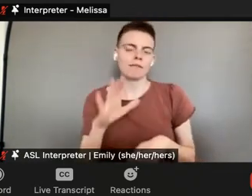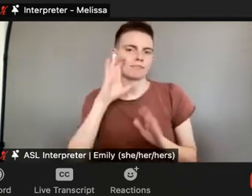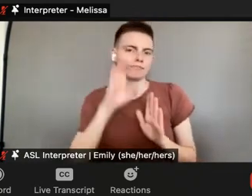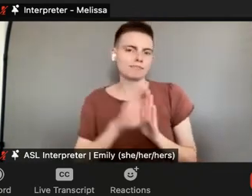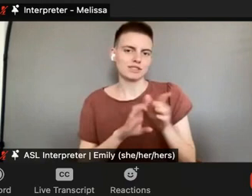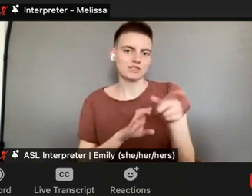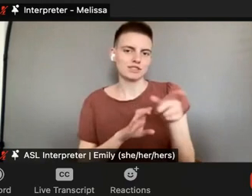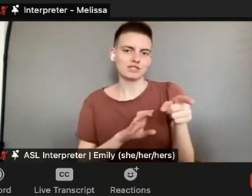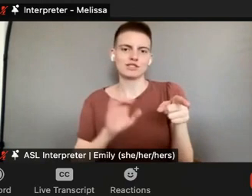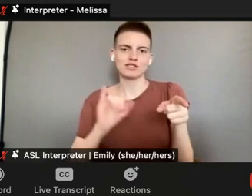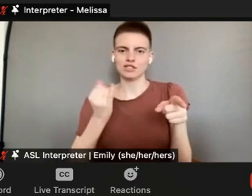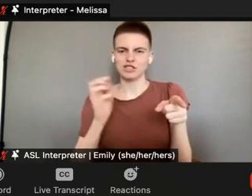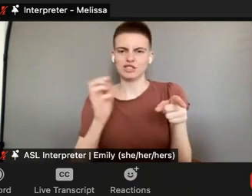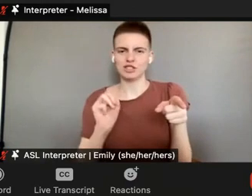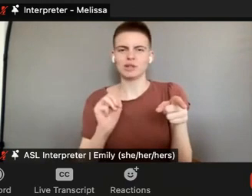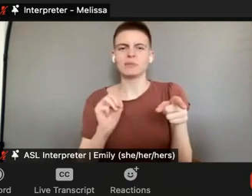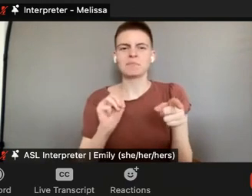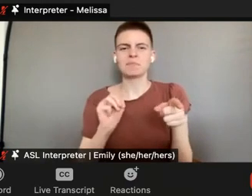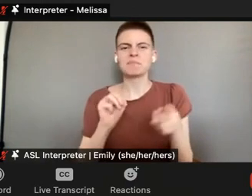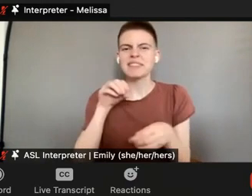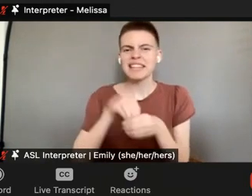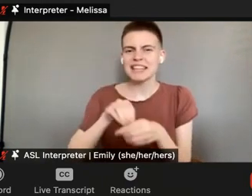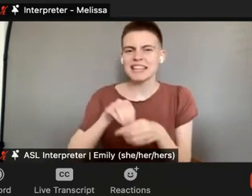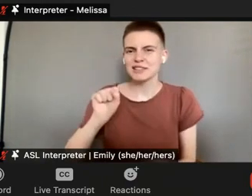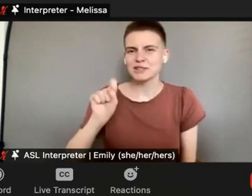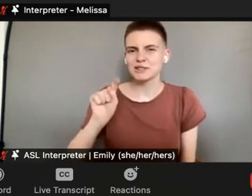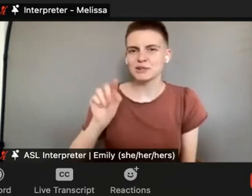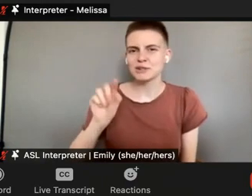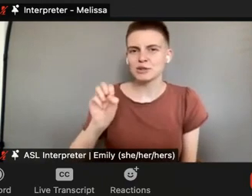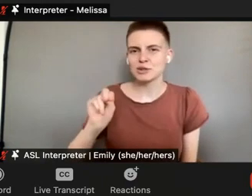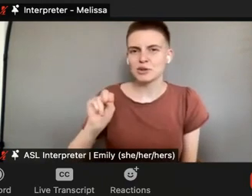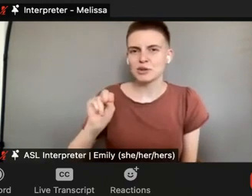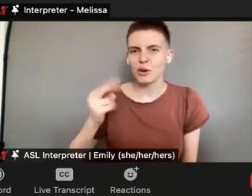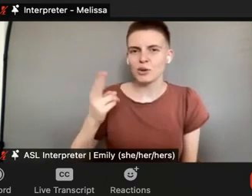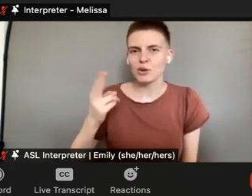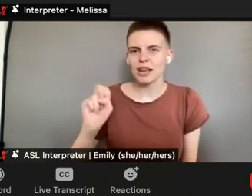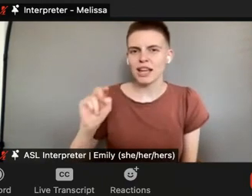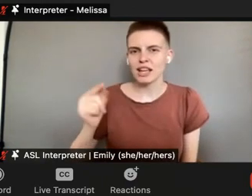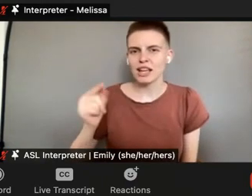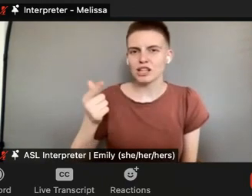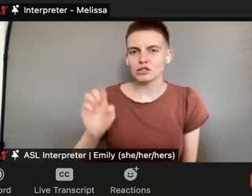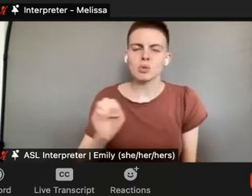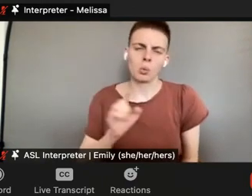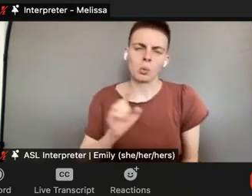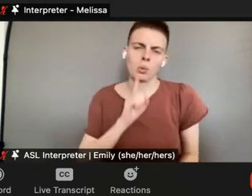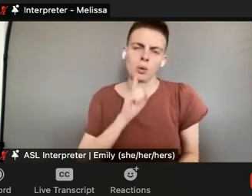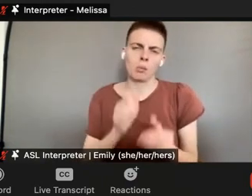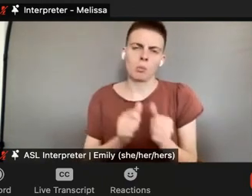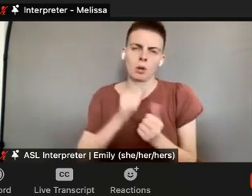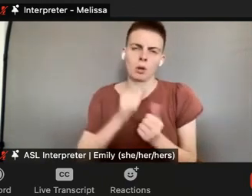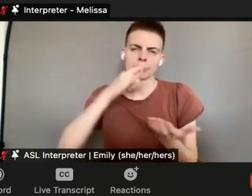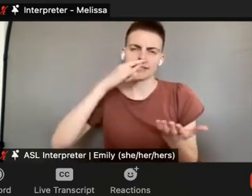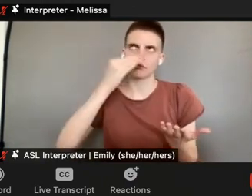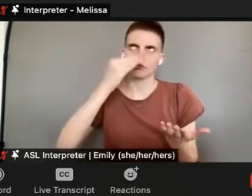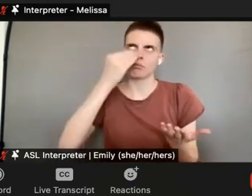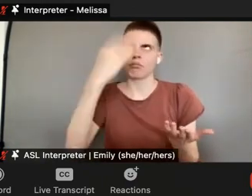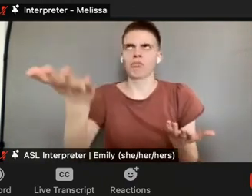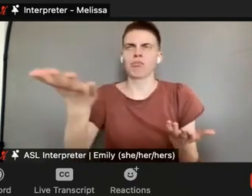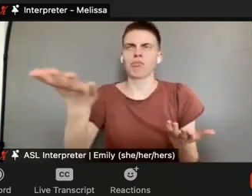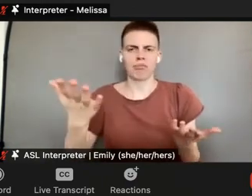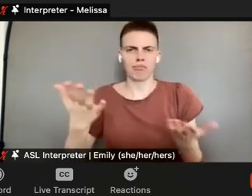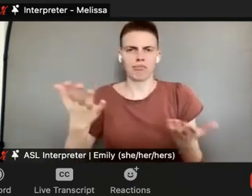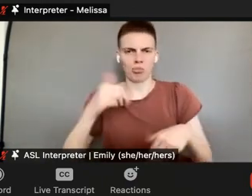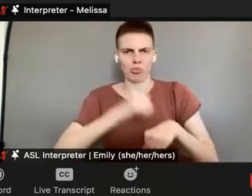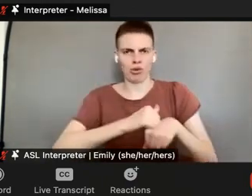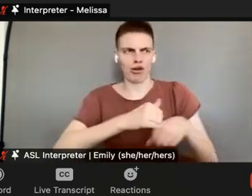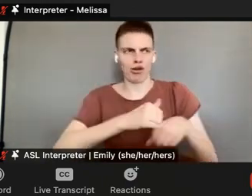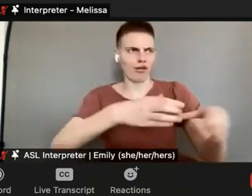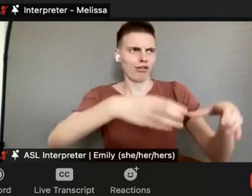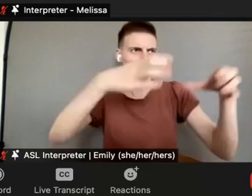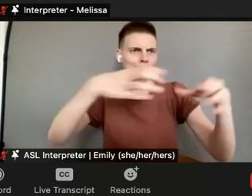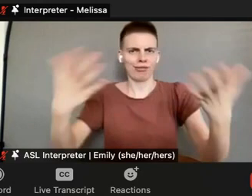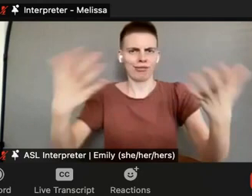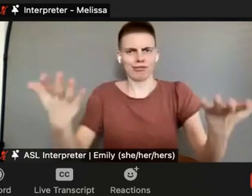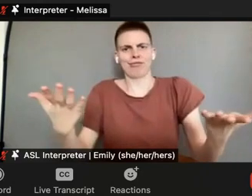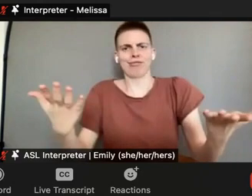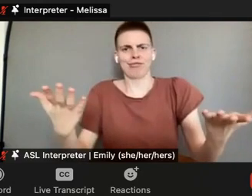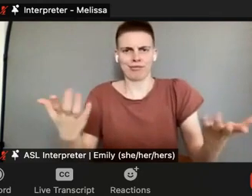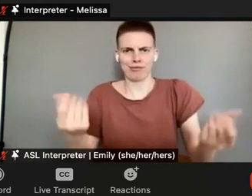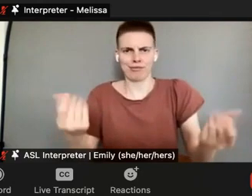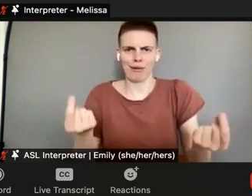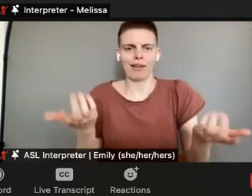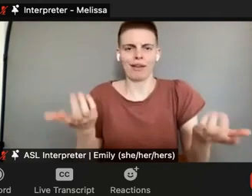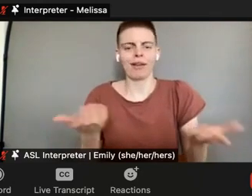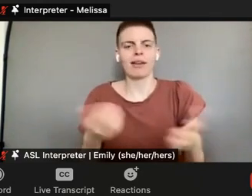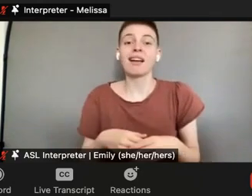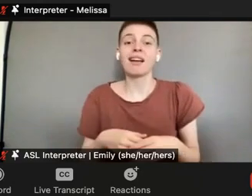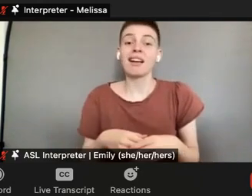Stonehenge is out the window. And it's not that any child his age would care about Stonehenge, but the point is there's a lot of